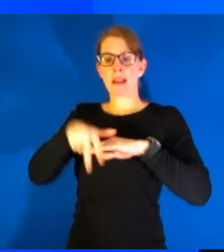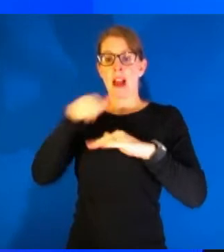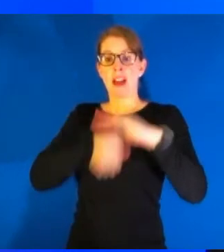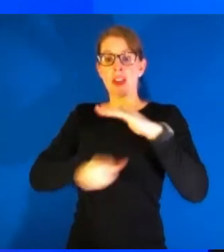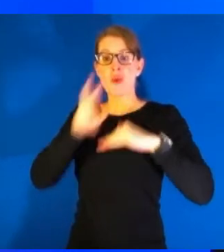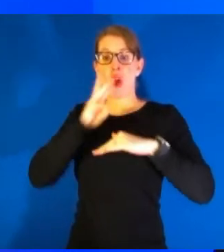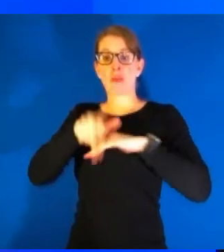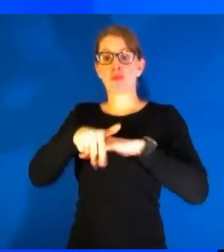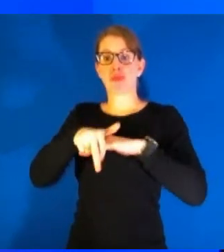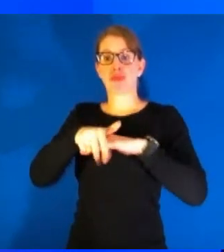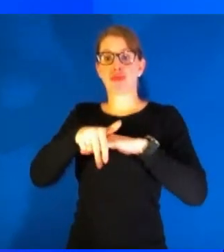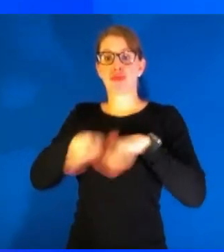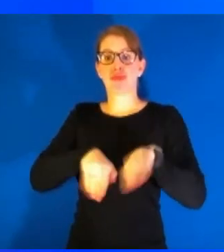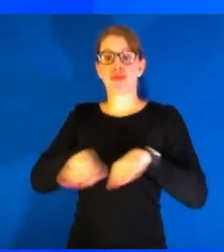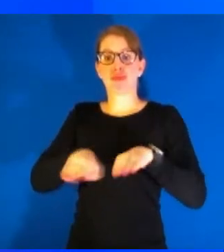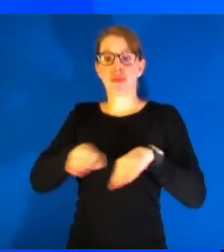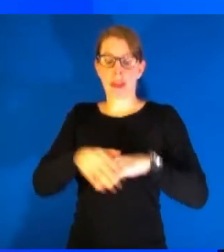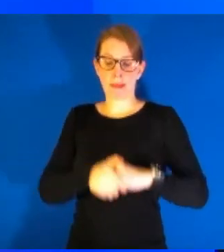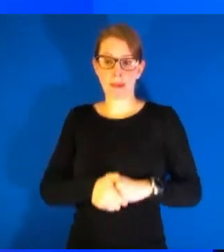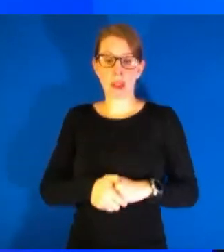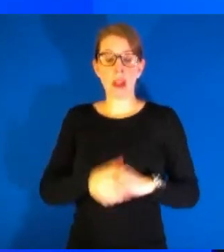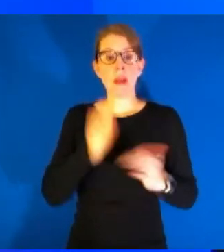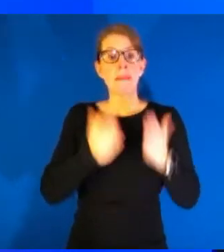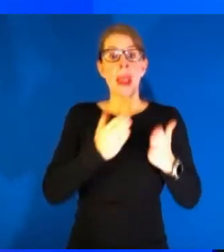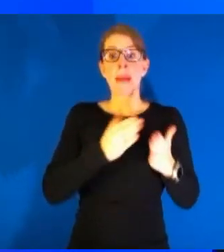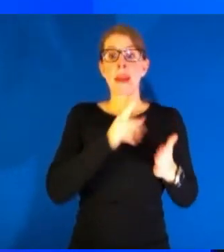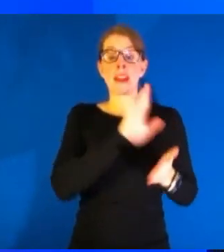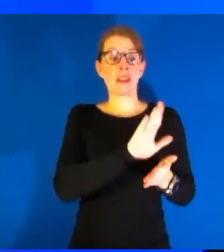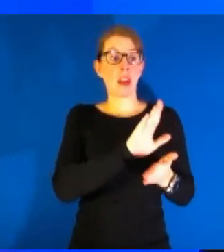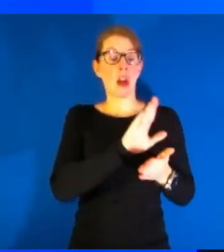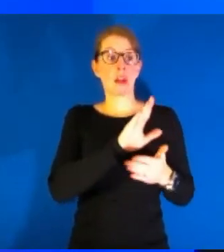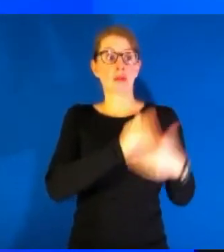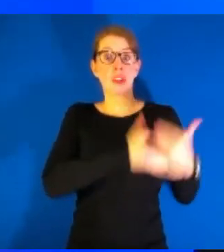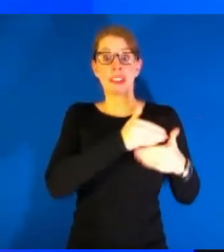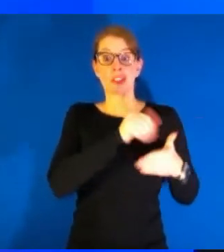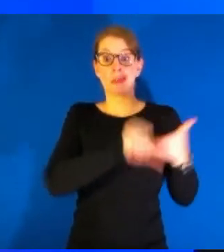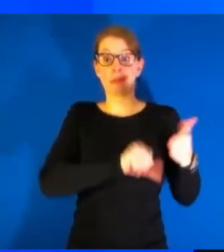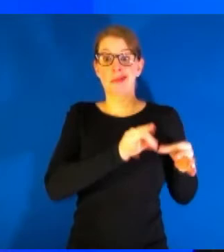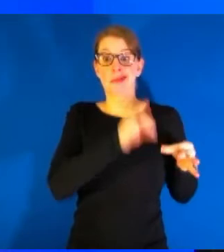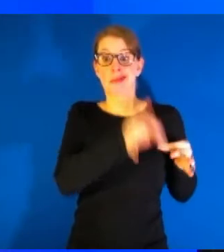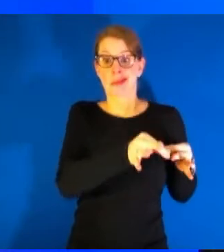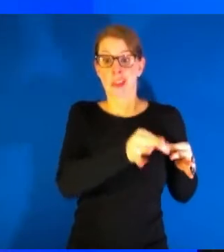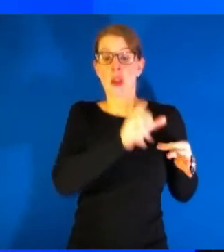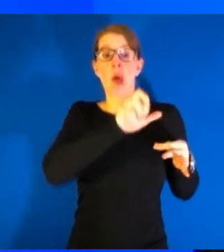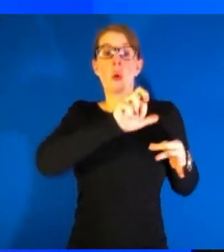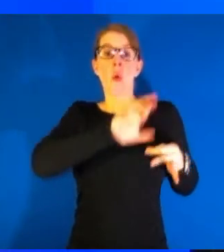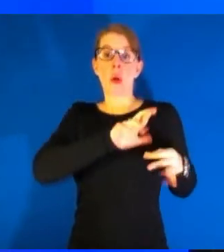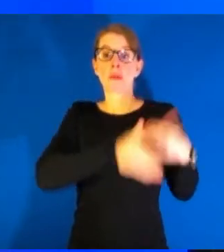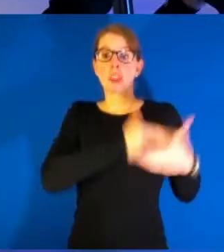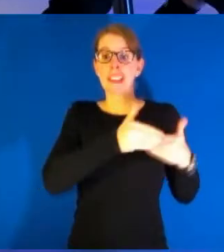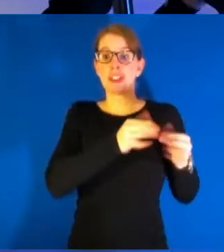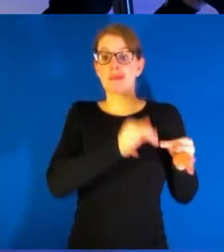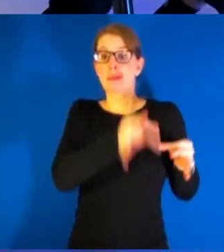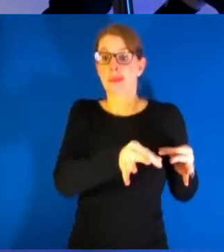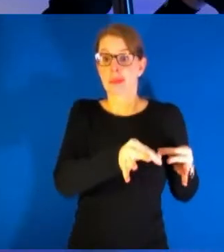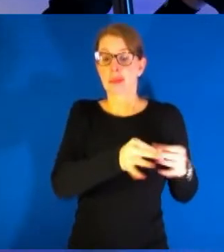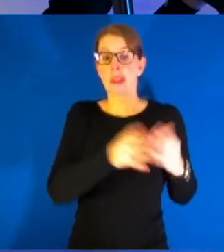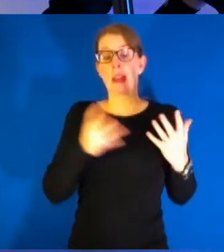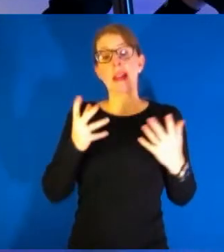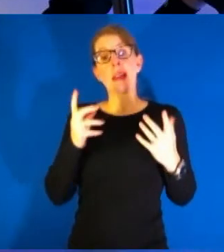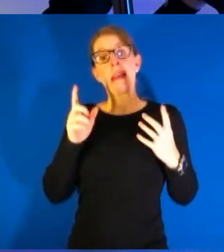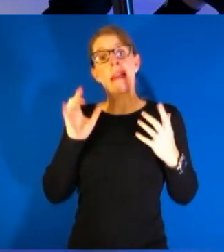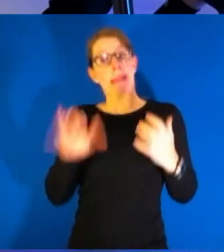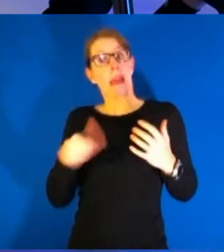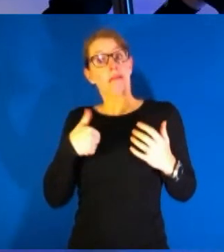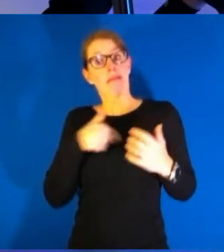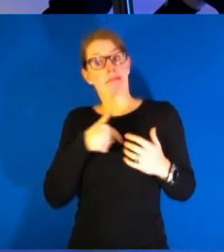some patients may have rescheduled or delayed treatments, because if we just don't have the drug, that's what we have to do. So then how does this impact, when we talk